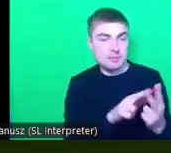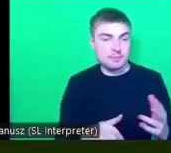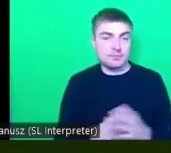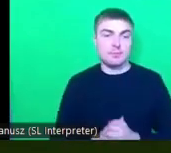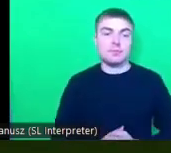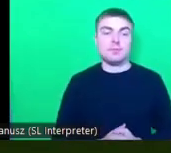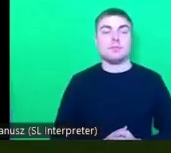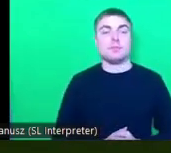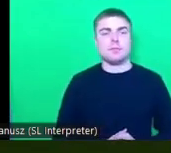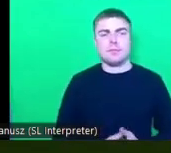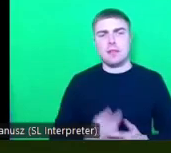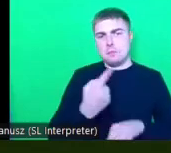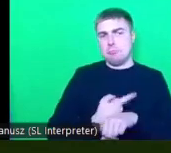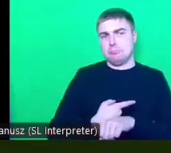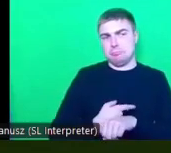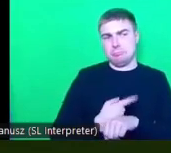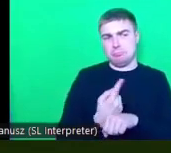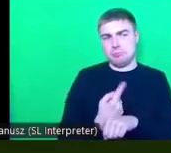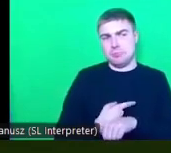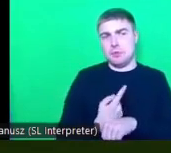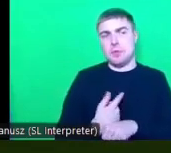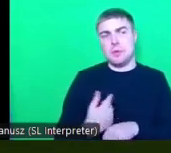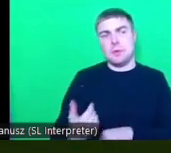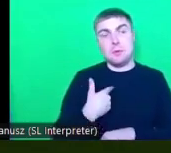concentrated way.